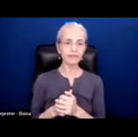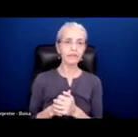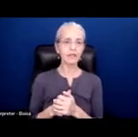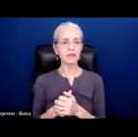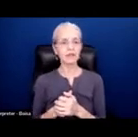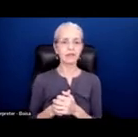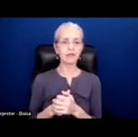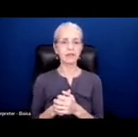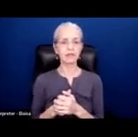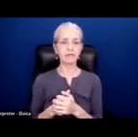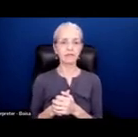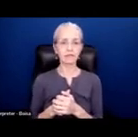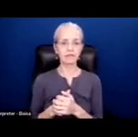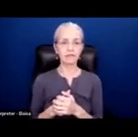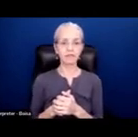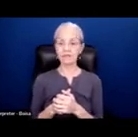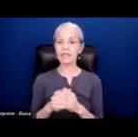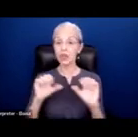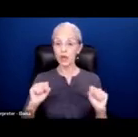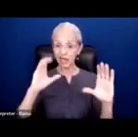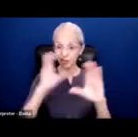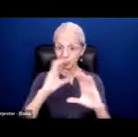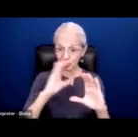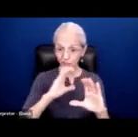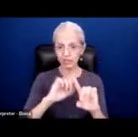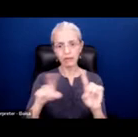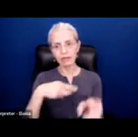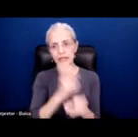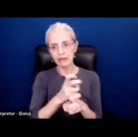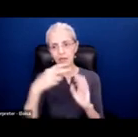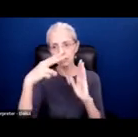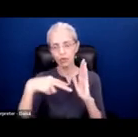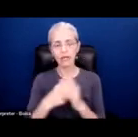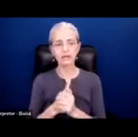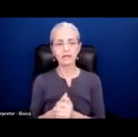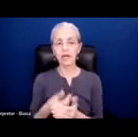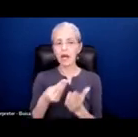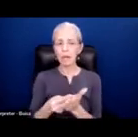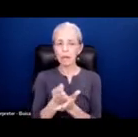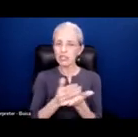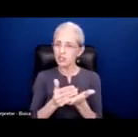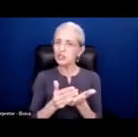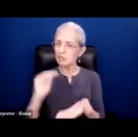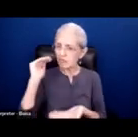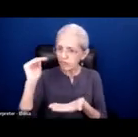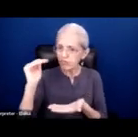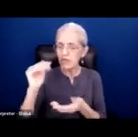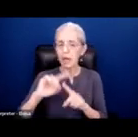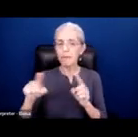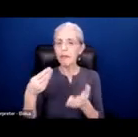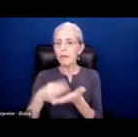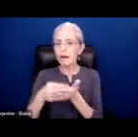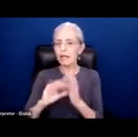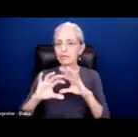but it is a read. It is a difficult read. Our budgets may be on the large side, but the money is siloed.